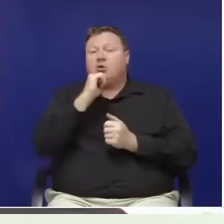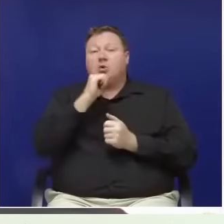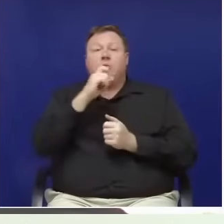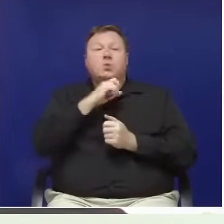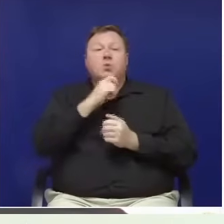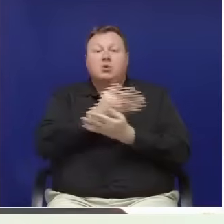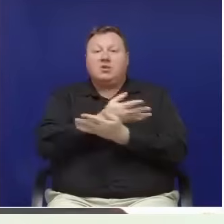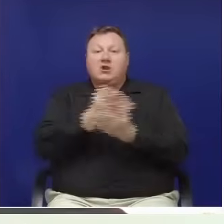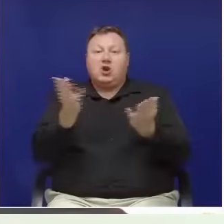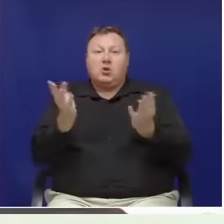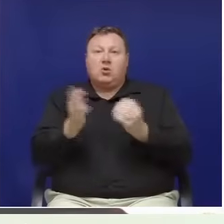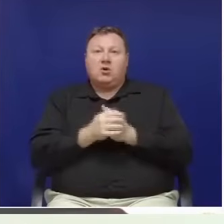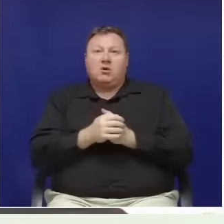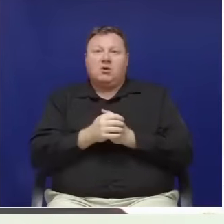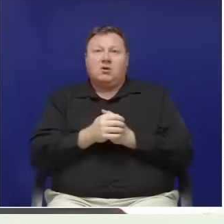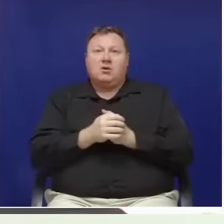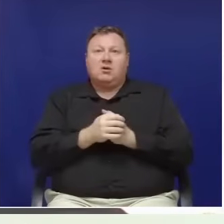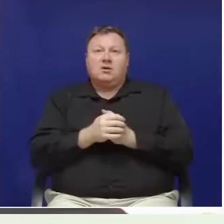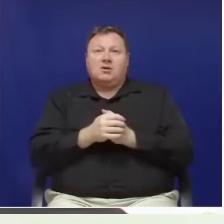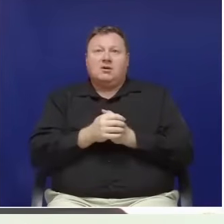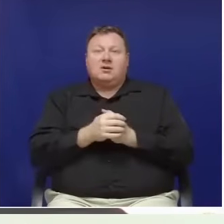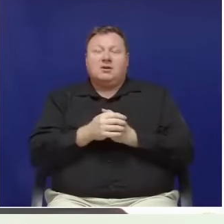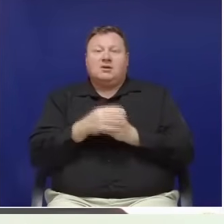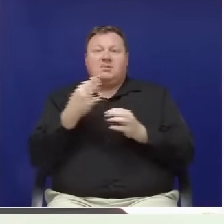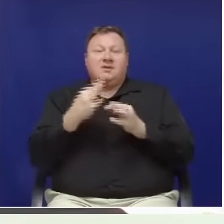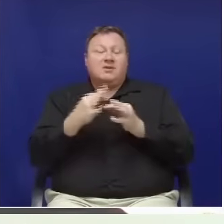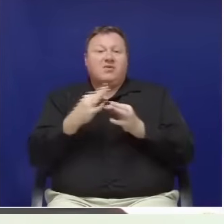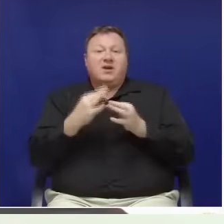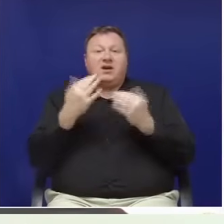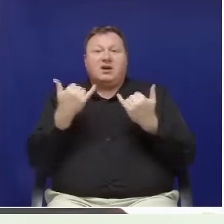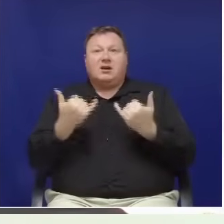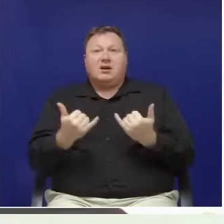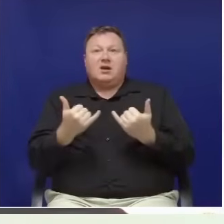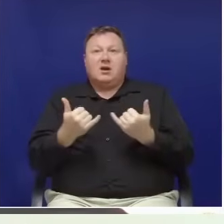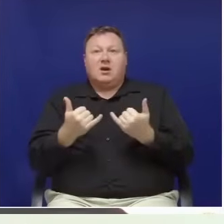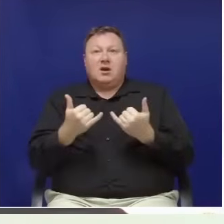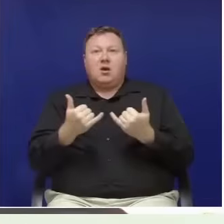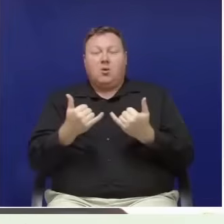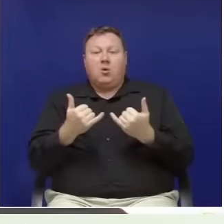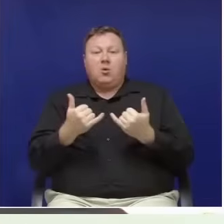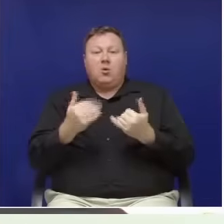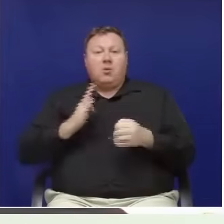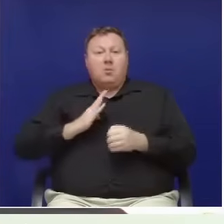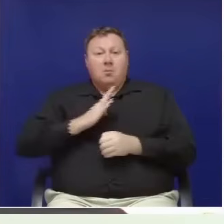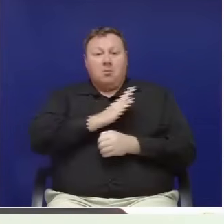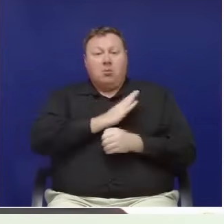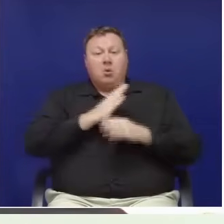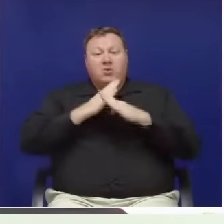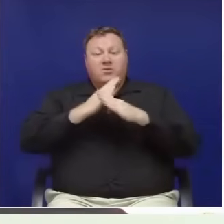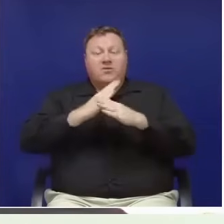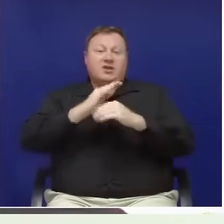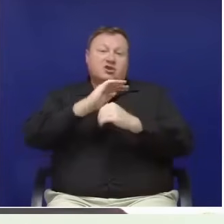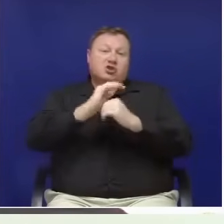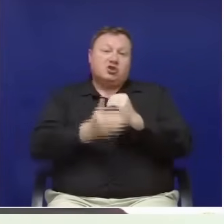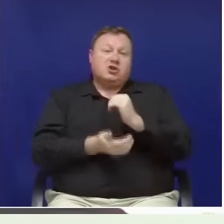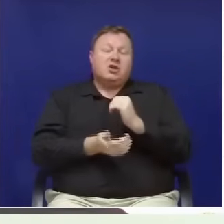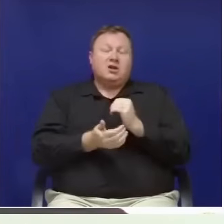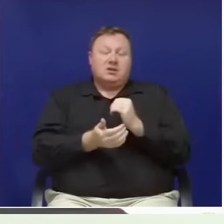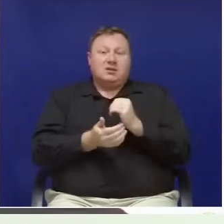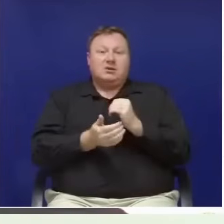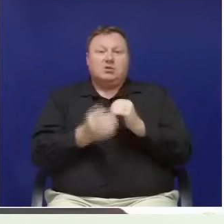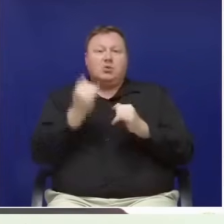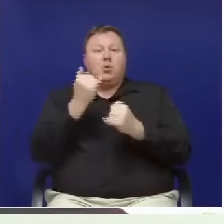of inquiry now appear complicit in shielding wrongdoing? We are not calling for a Madlanga